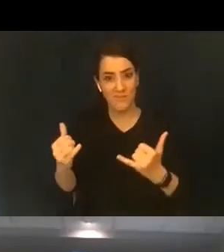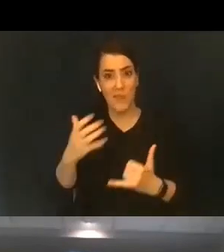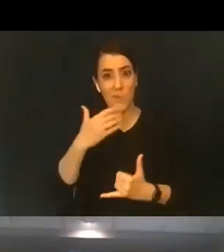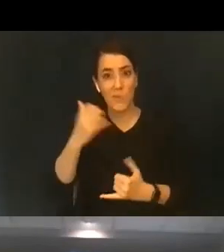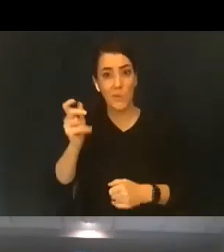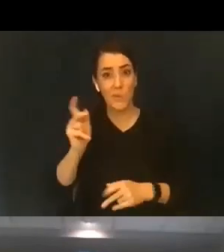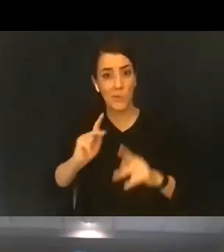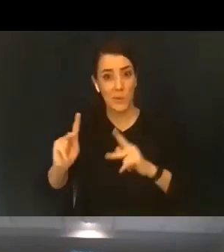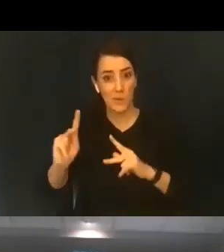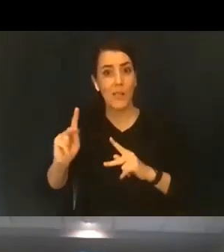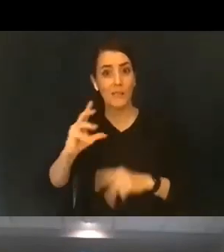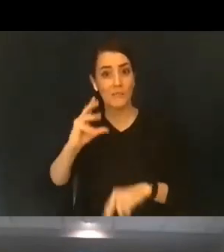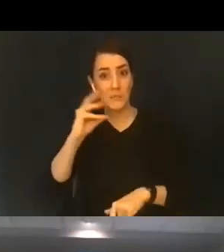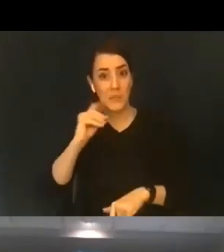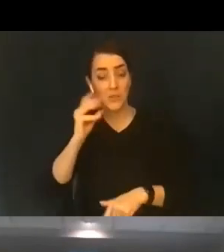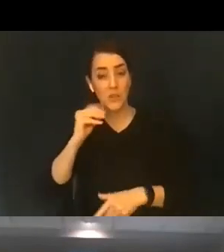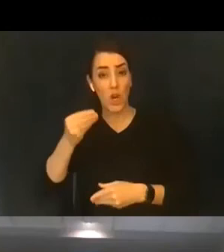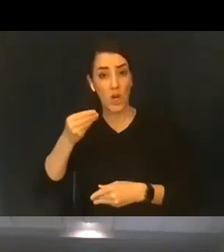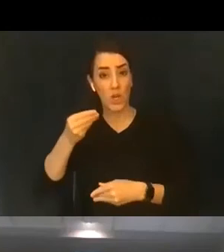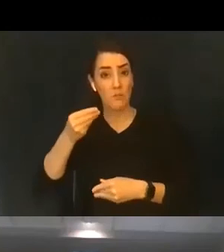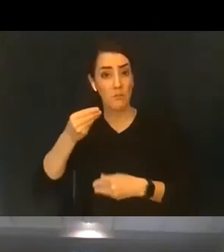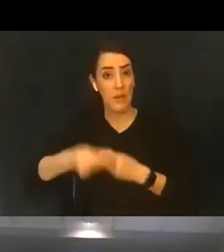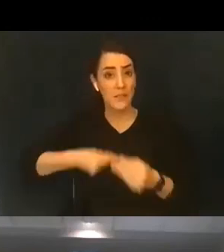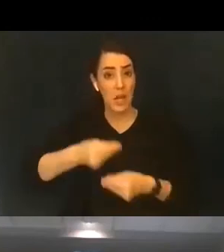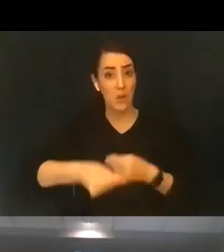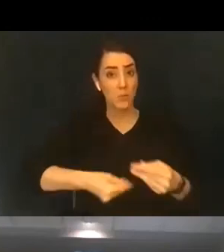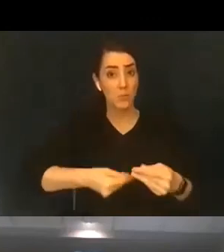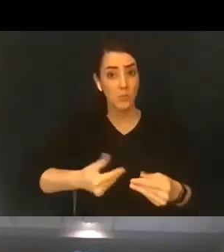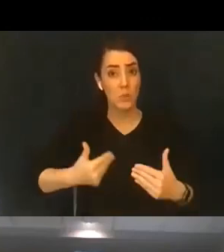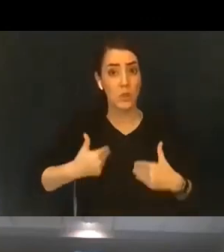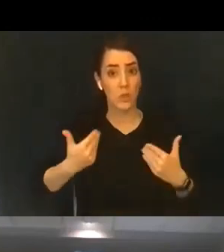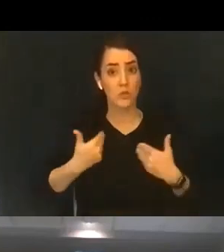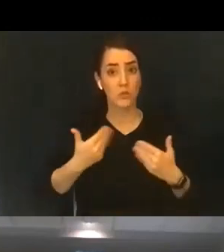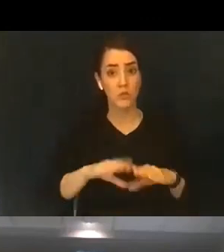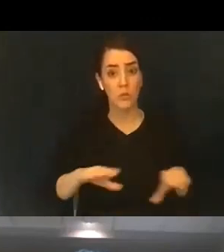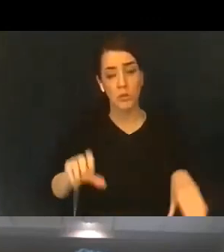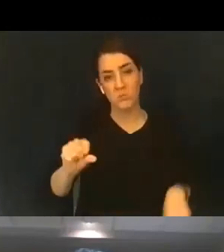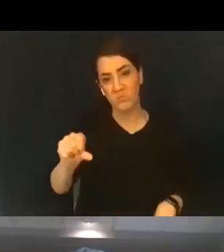in Cambodia, where the fears exist on a day-to-day basis.